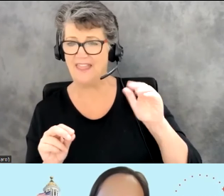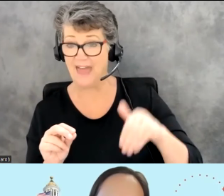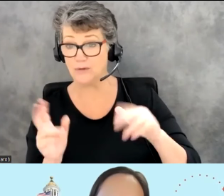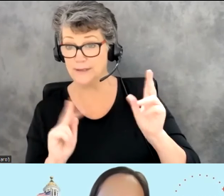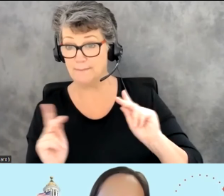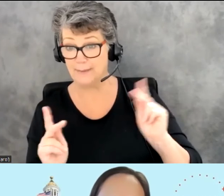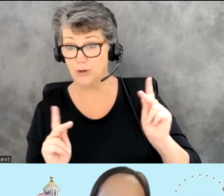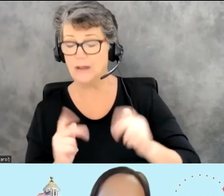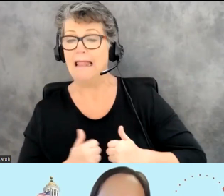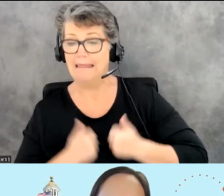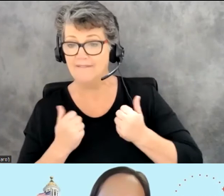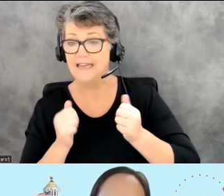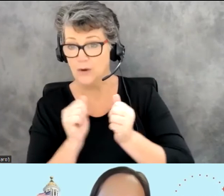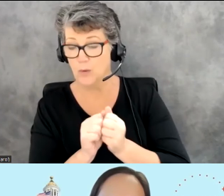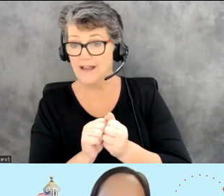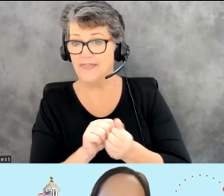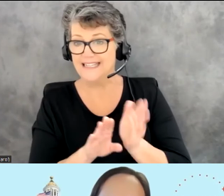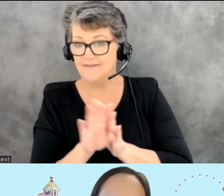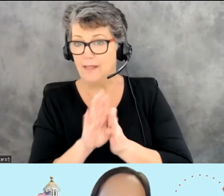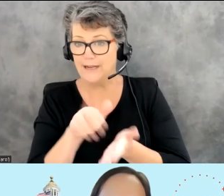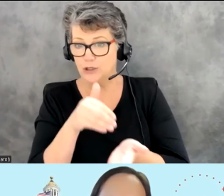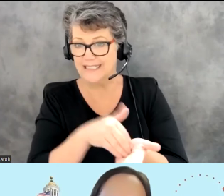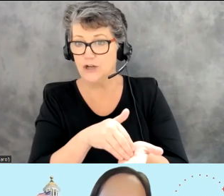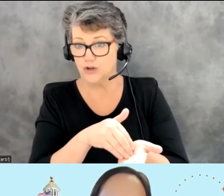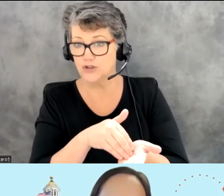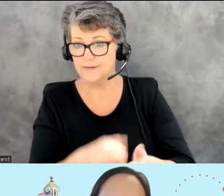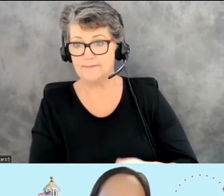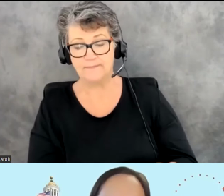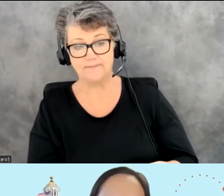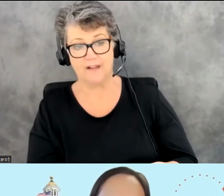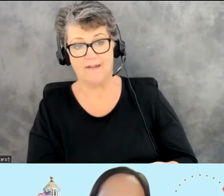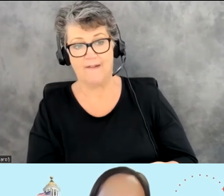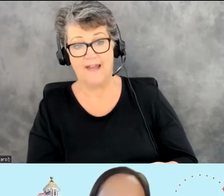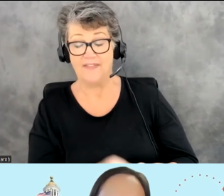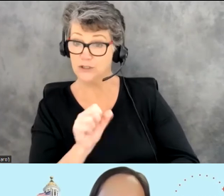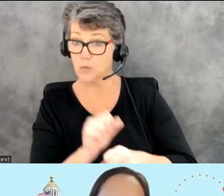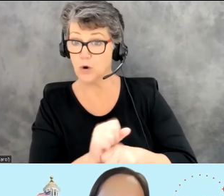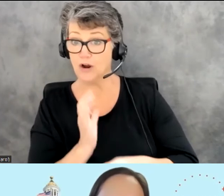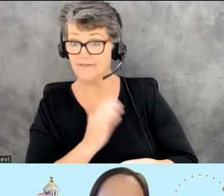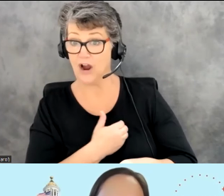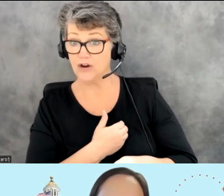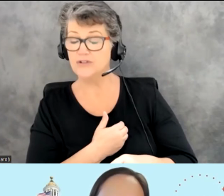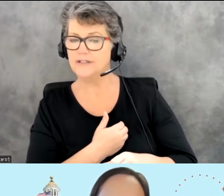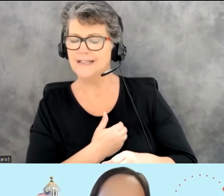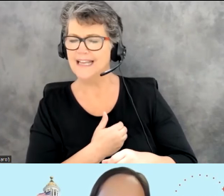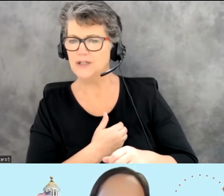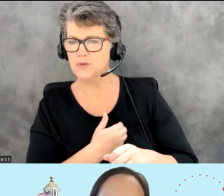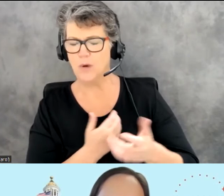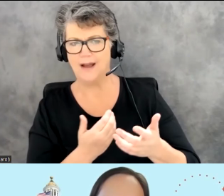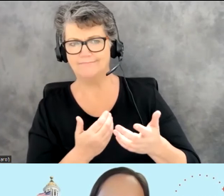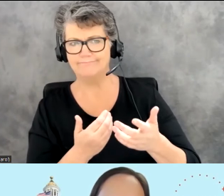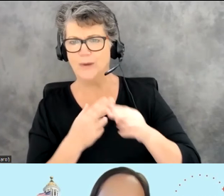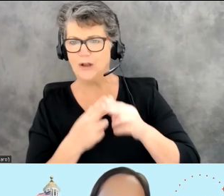are currently living in developmental centers. And so this work of ours is driven by what we call our state